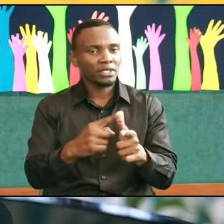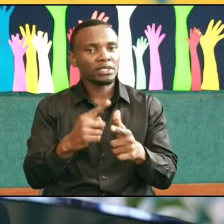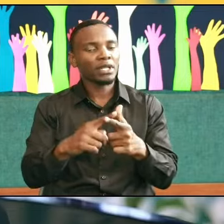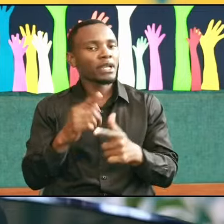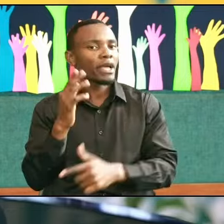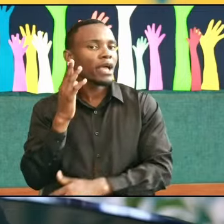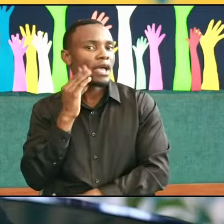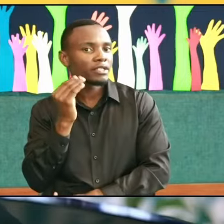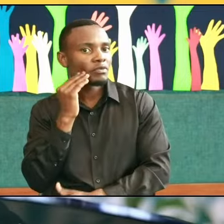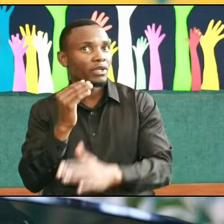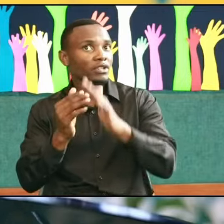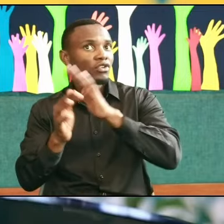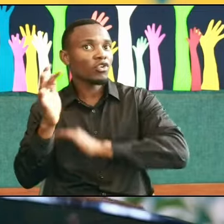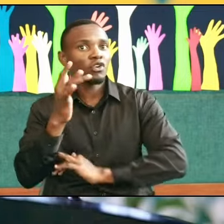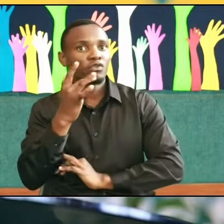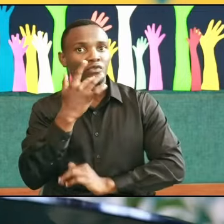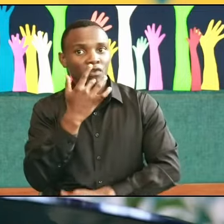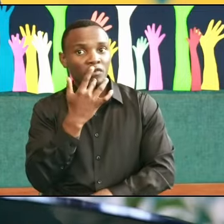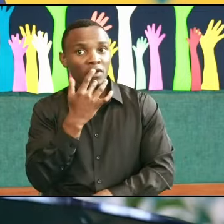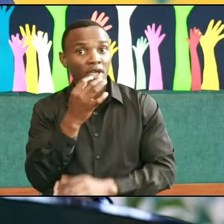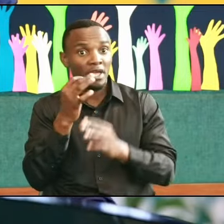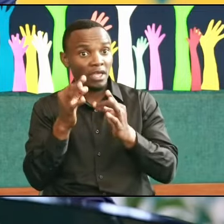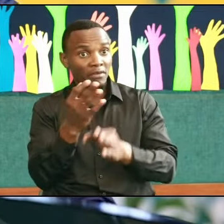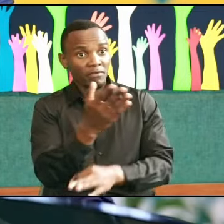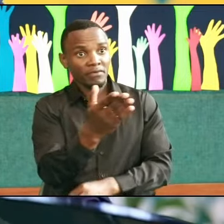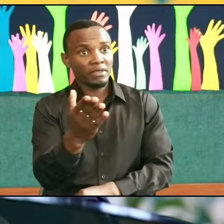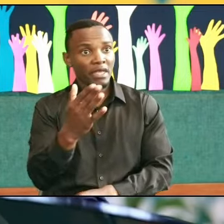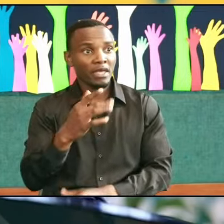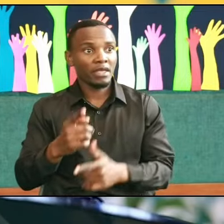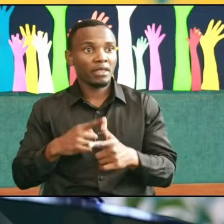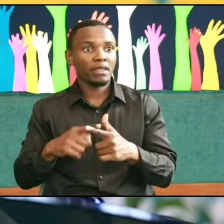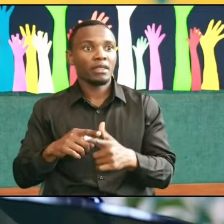life. Wherever you are, just put up your hand as I pray.